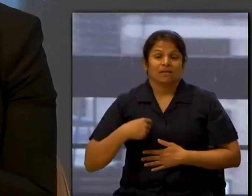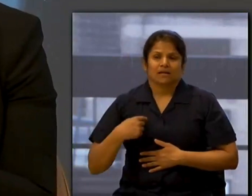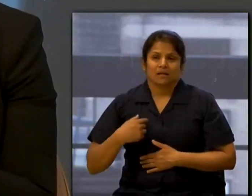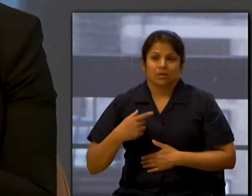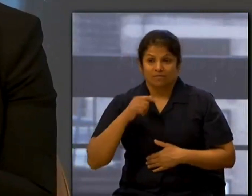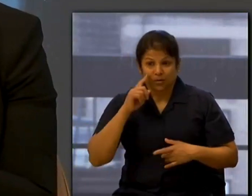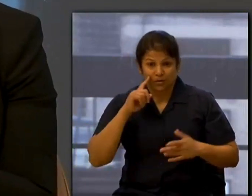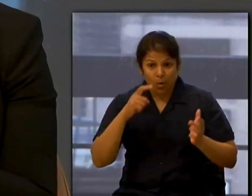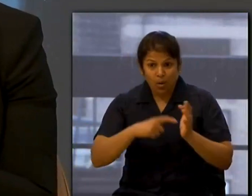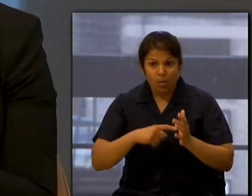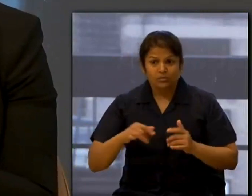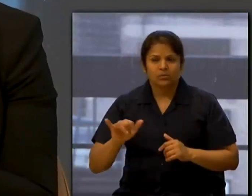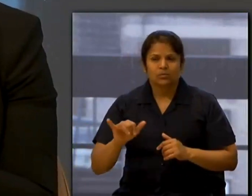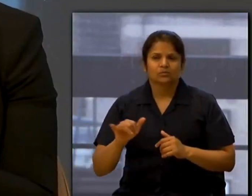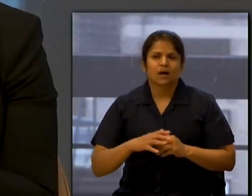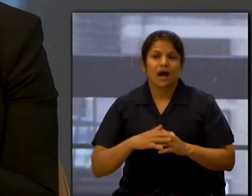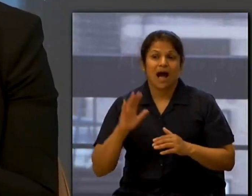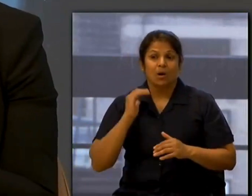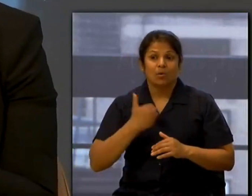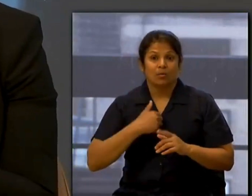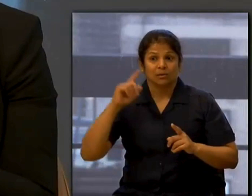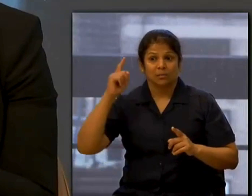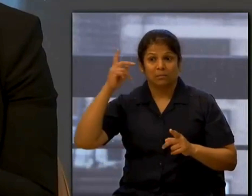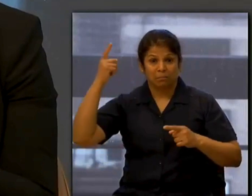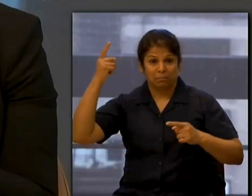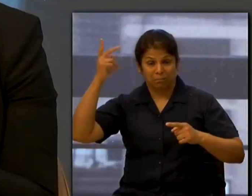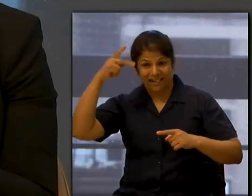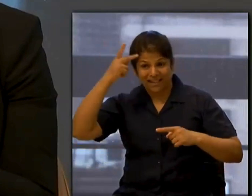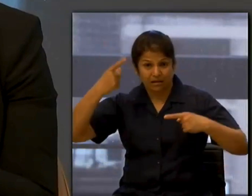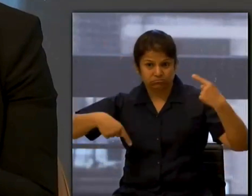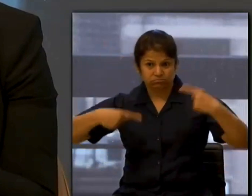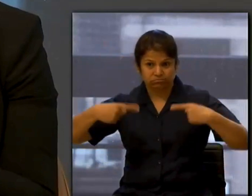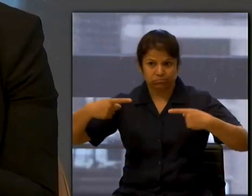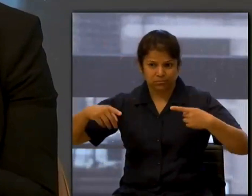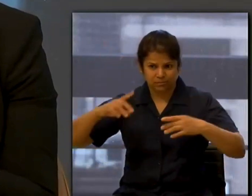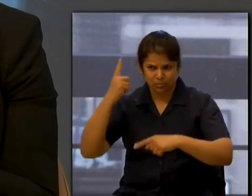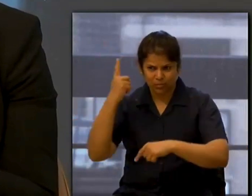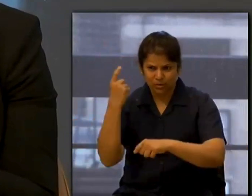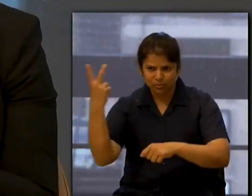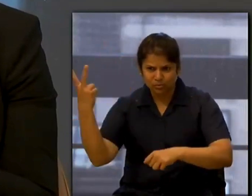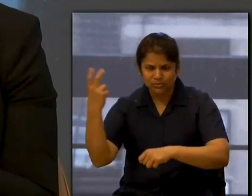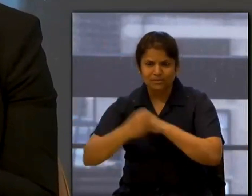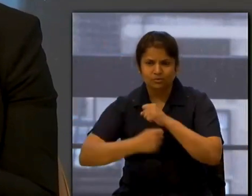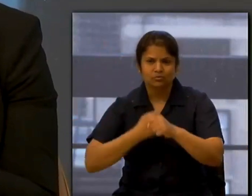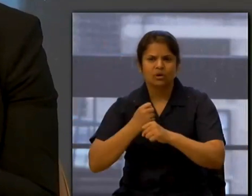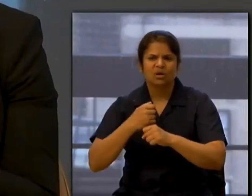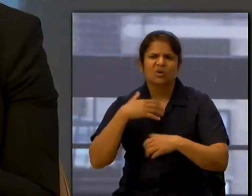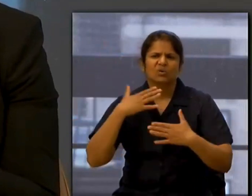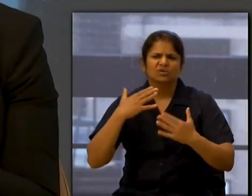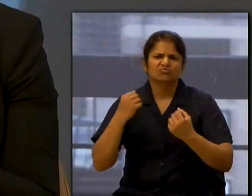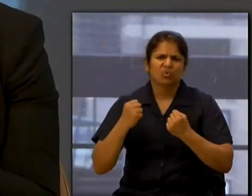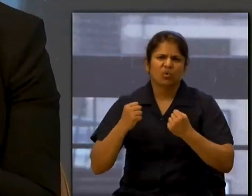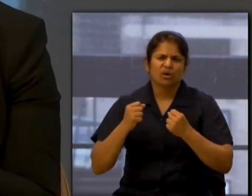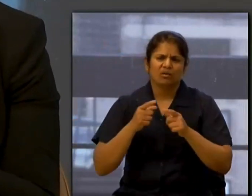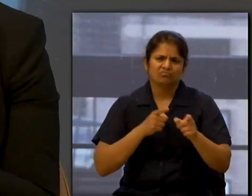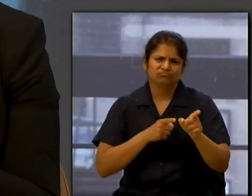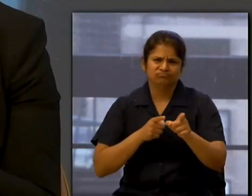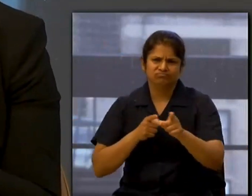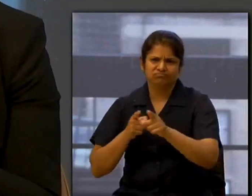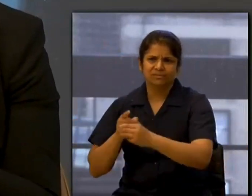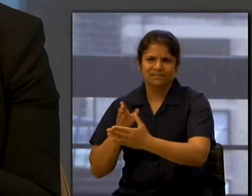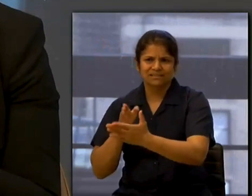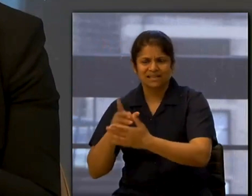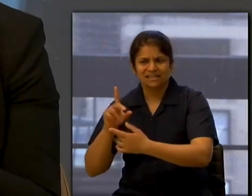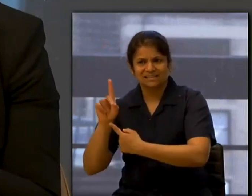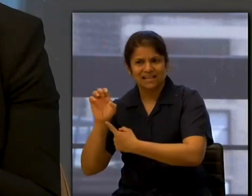the last year or so that there's been pretty strident attacks, I would say, on DEI kind of like as a topic.